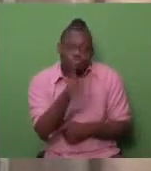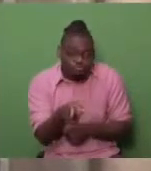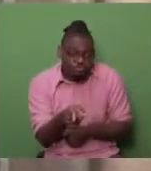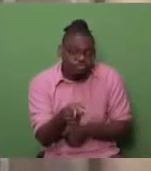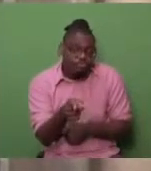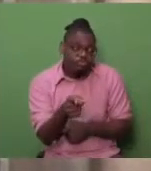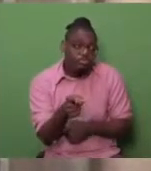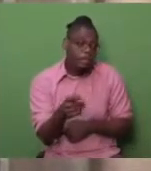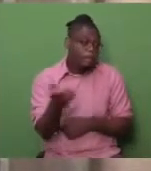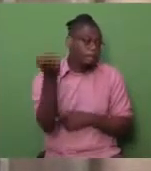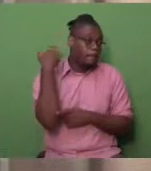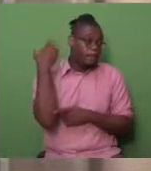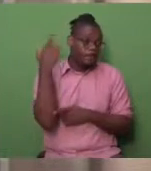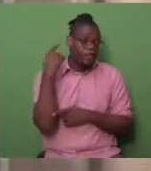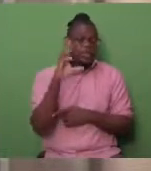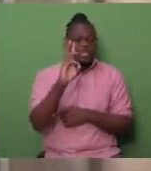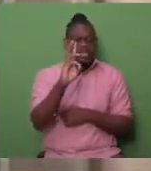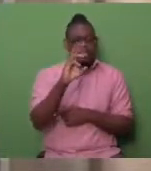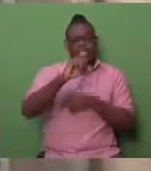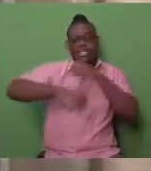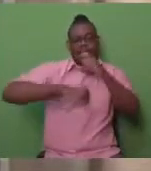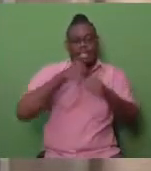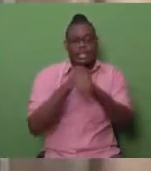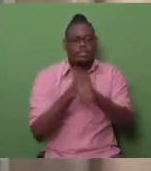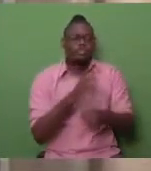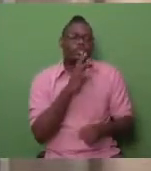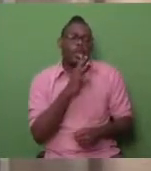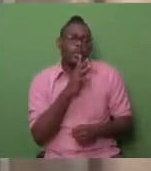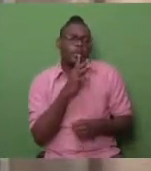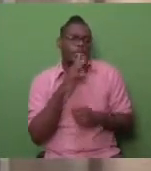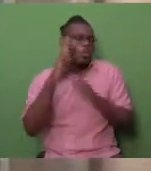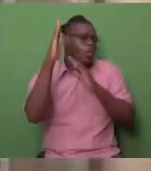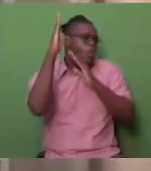hope, vision, and a plan for the future.